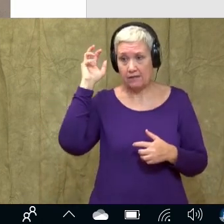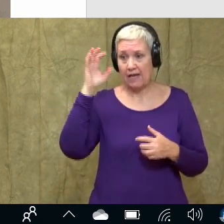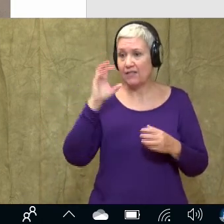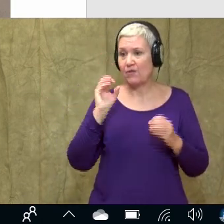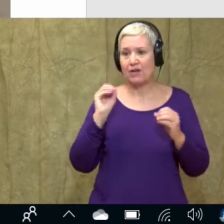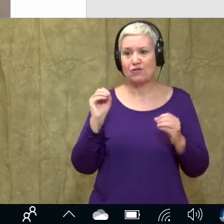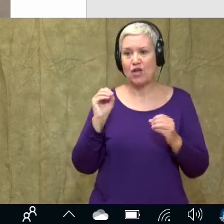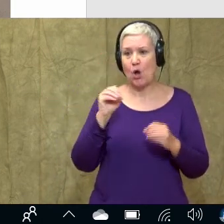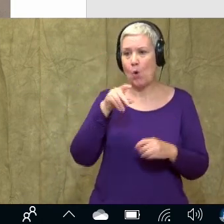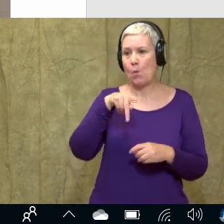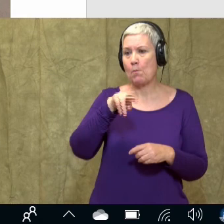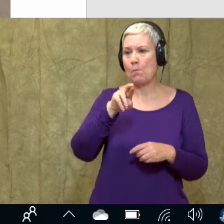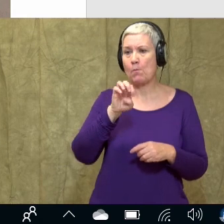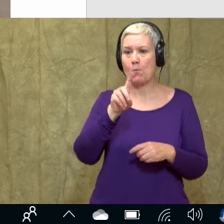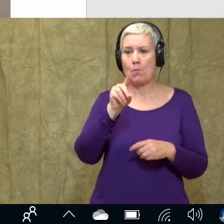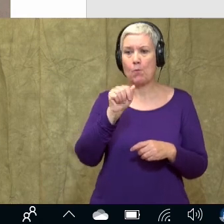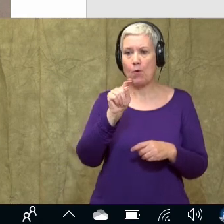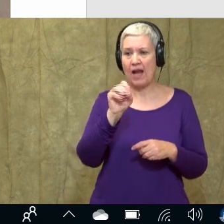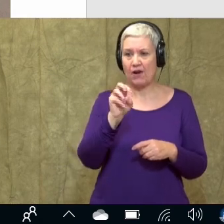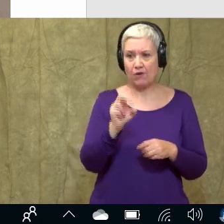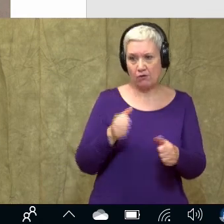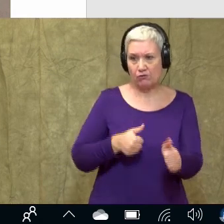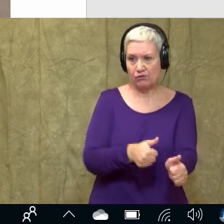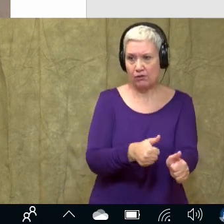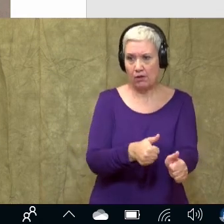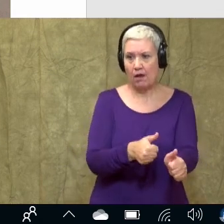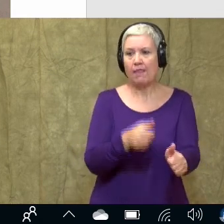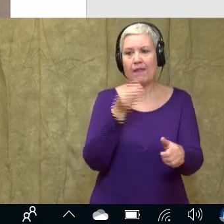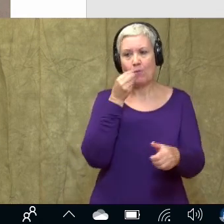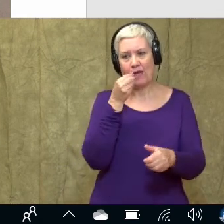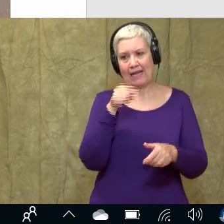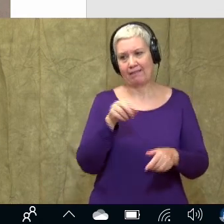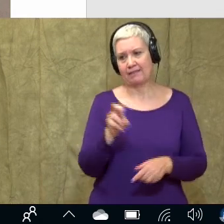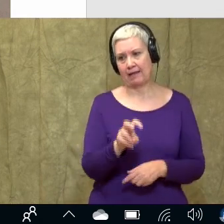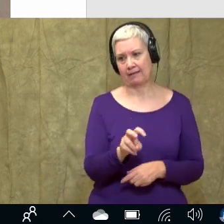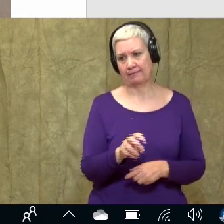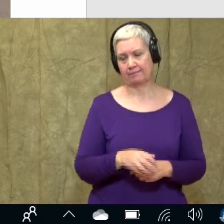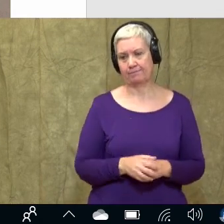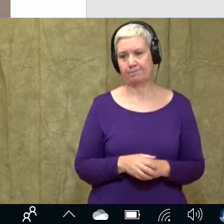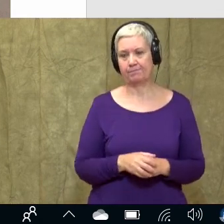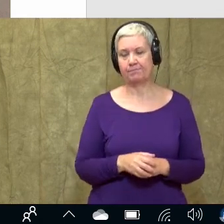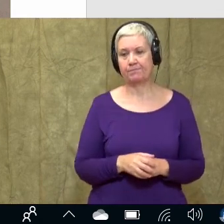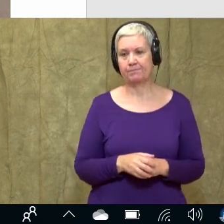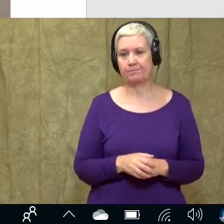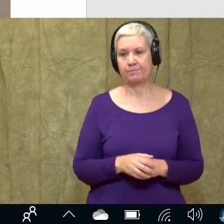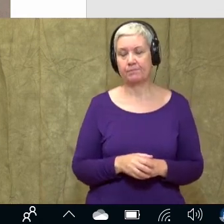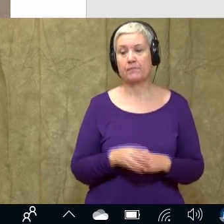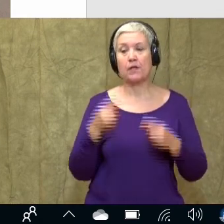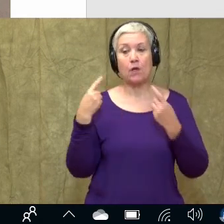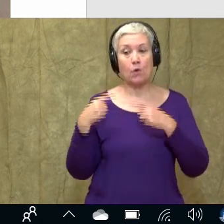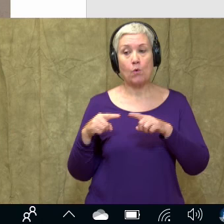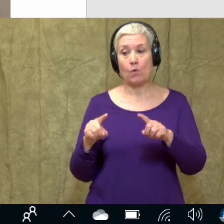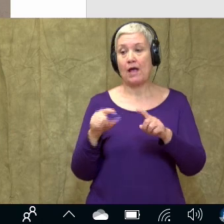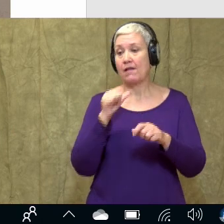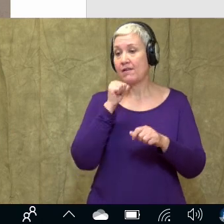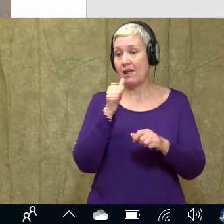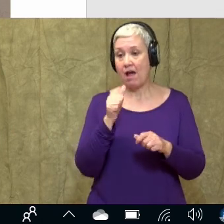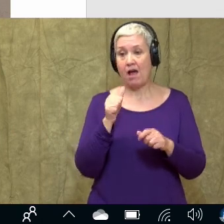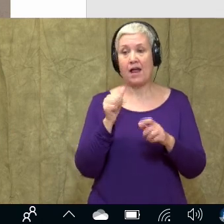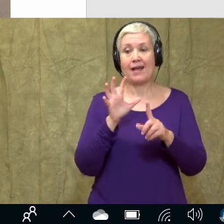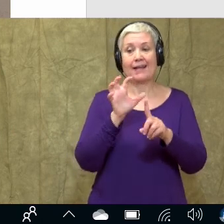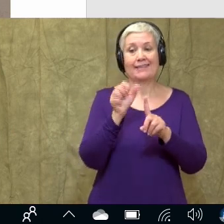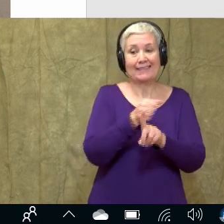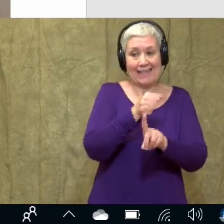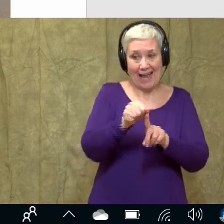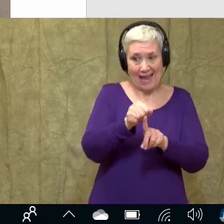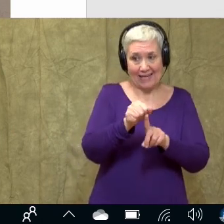predators outside Florida could help the snakes on their journey west. While there are no recorded attacks on humans